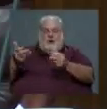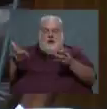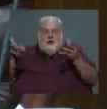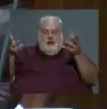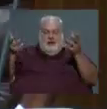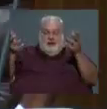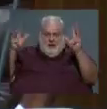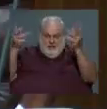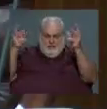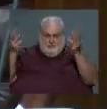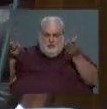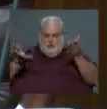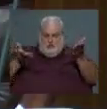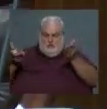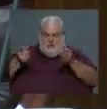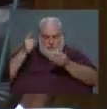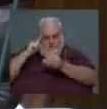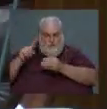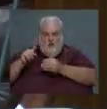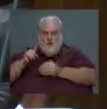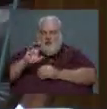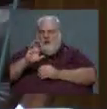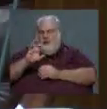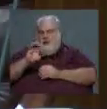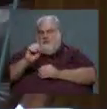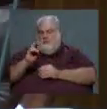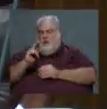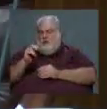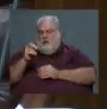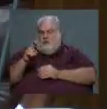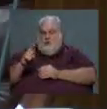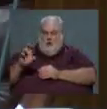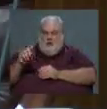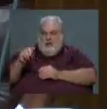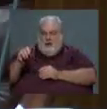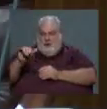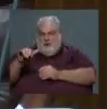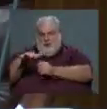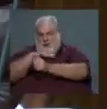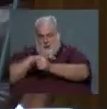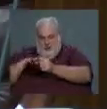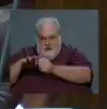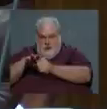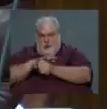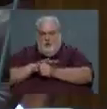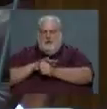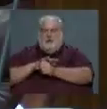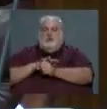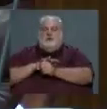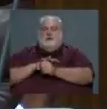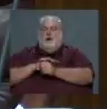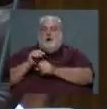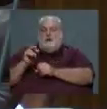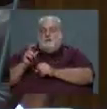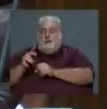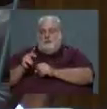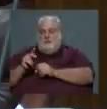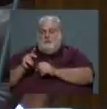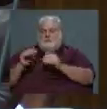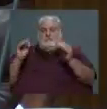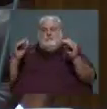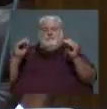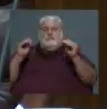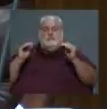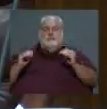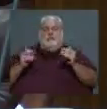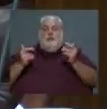doing business as Metropolitan Emergency Medical Services, an exclusive franchise to provide ambulance services to Faulkner County, Arkansas, and for the